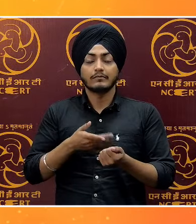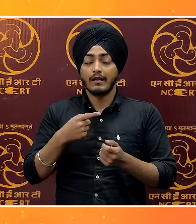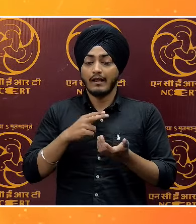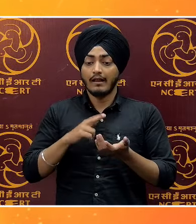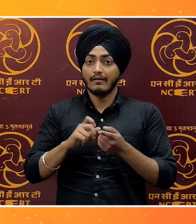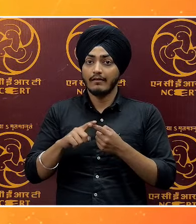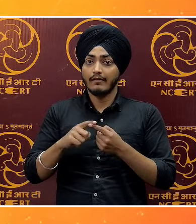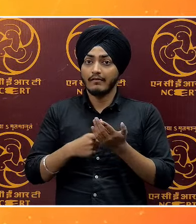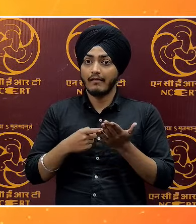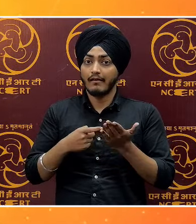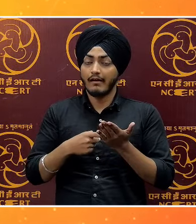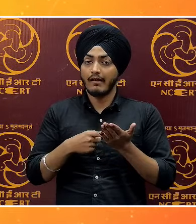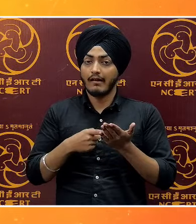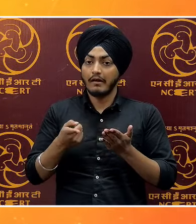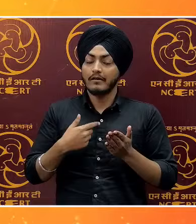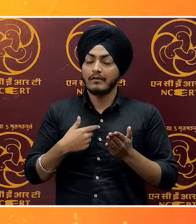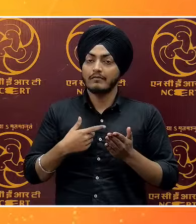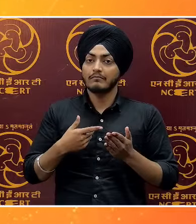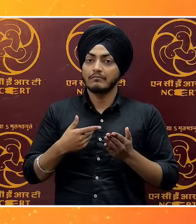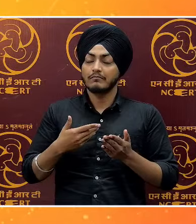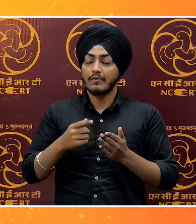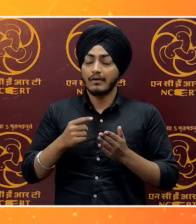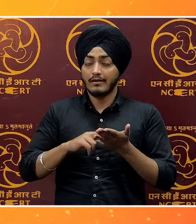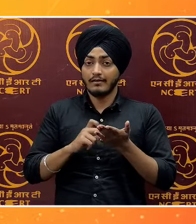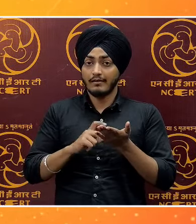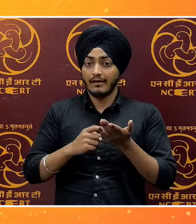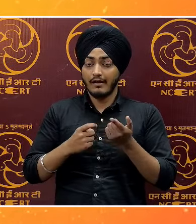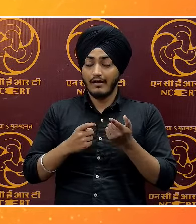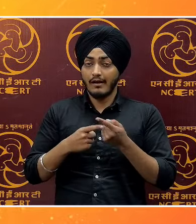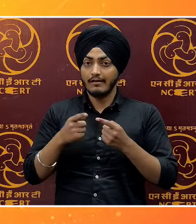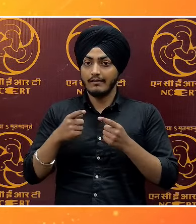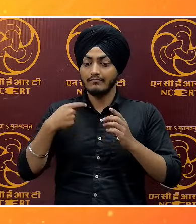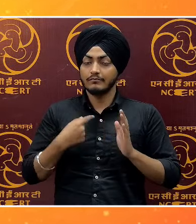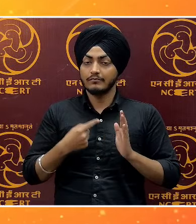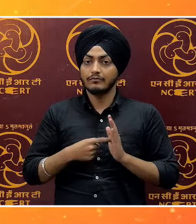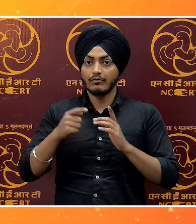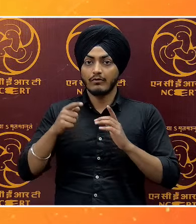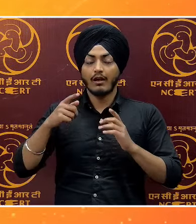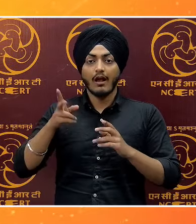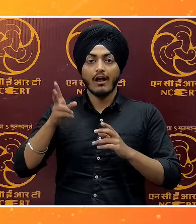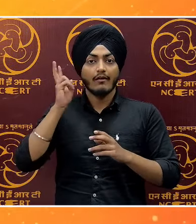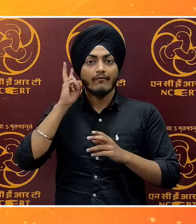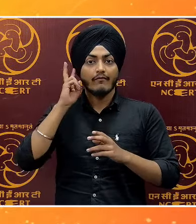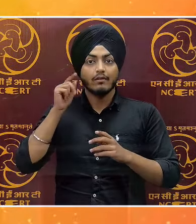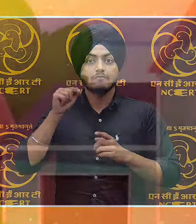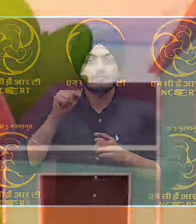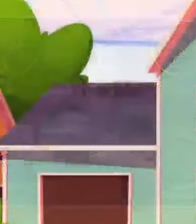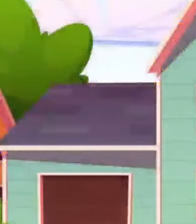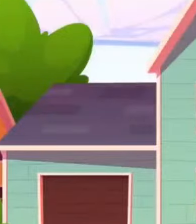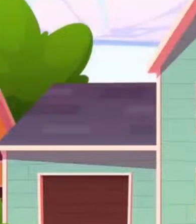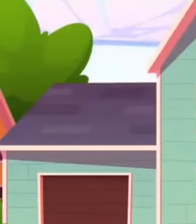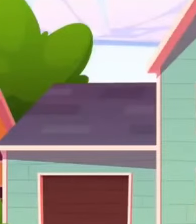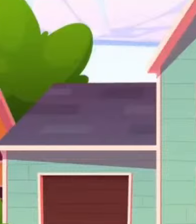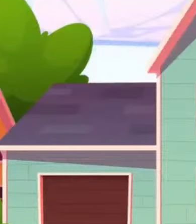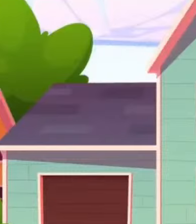book. So here we will play the audio version of this poem.